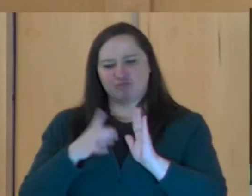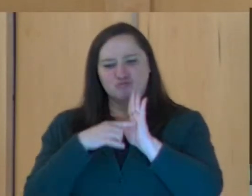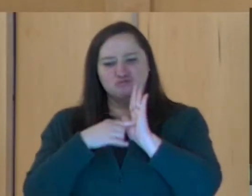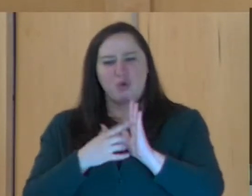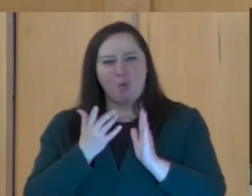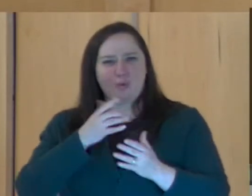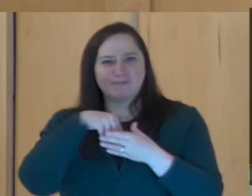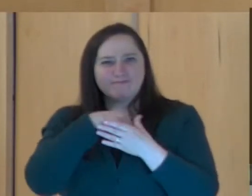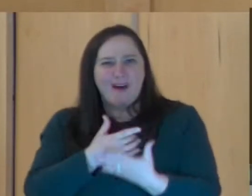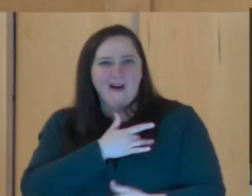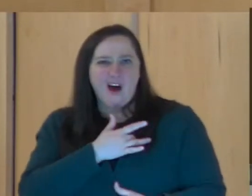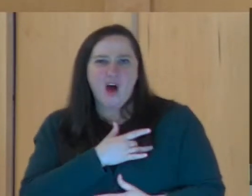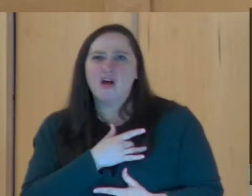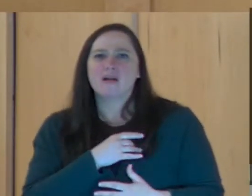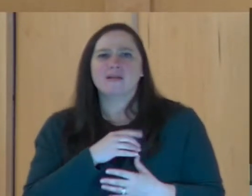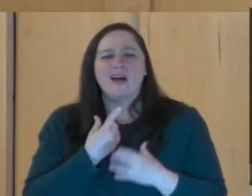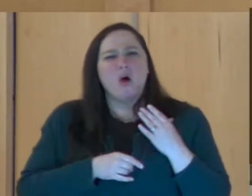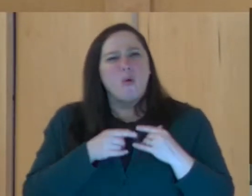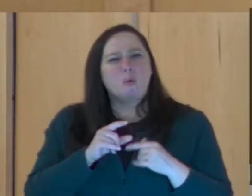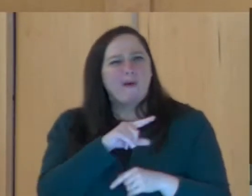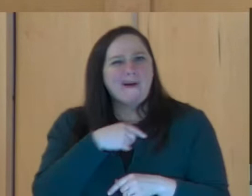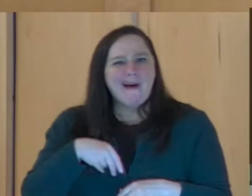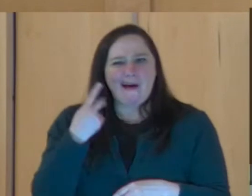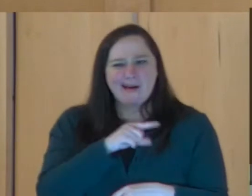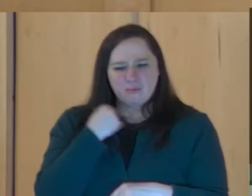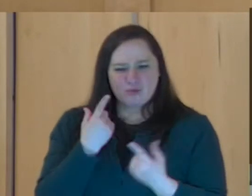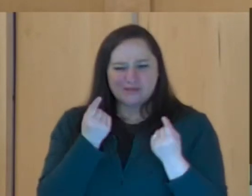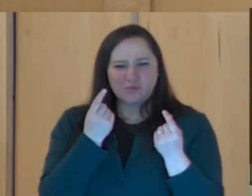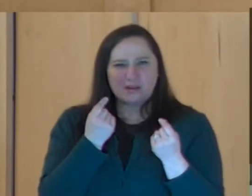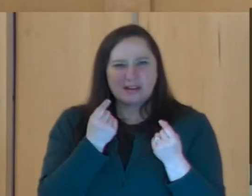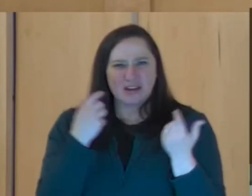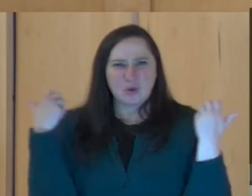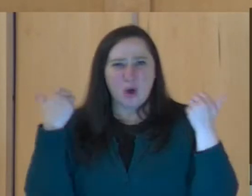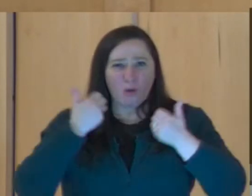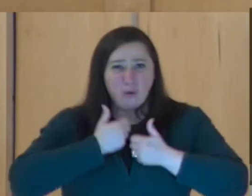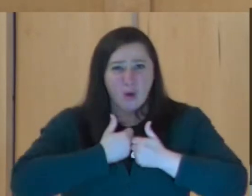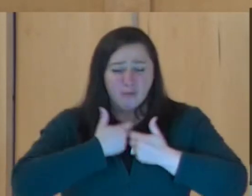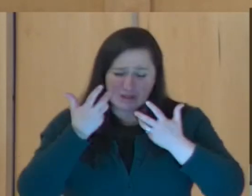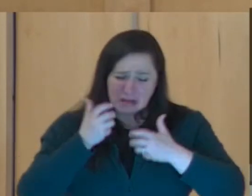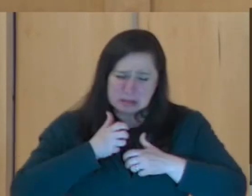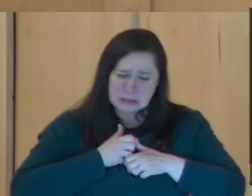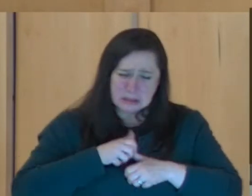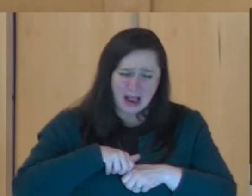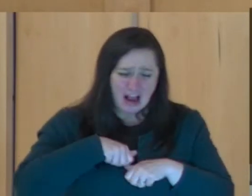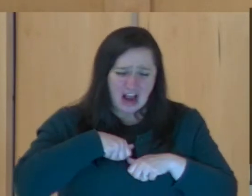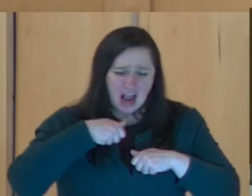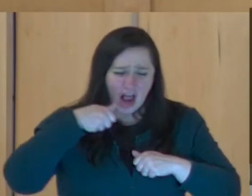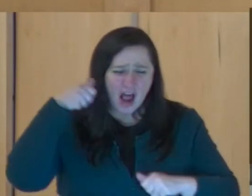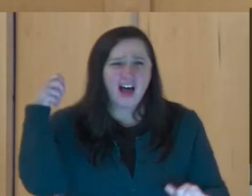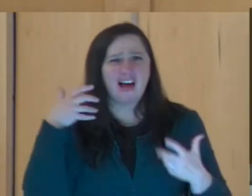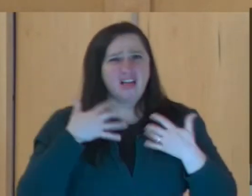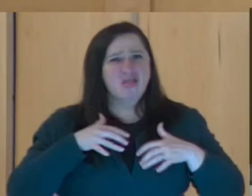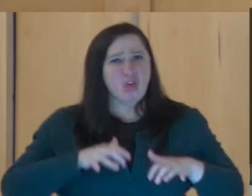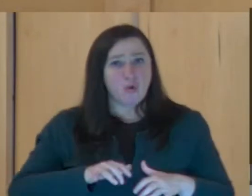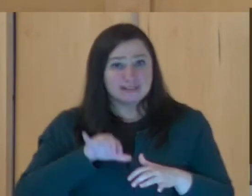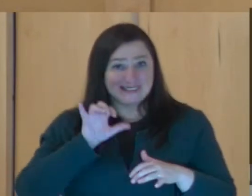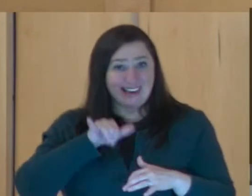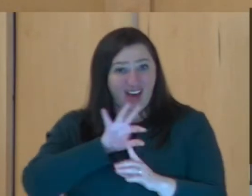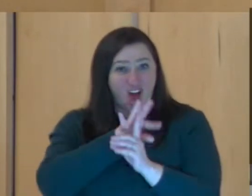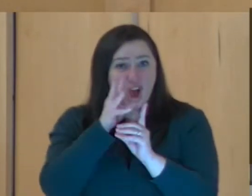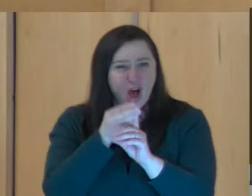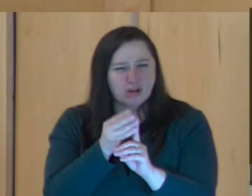heart. The thing that Caiaphas did was he took his robes and he ripped them, which in the culture back